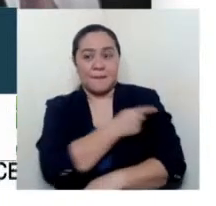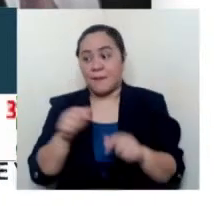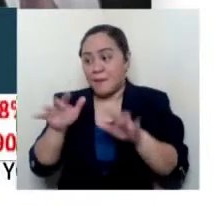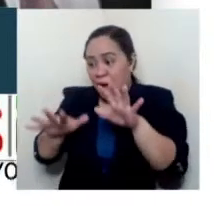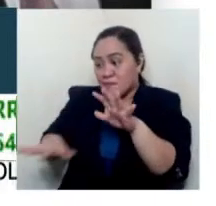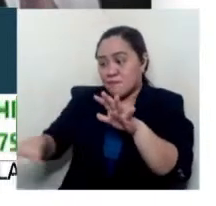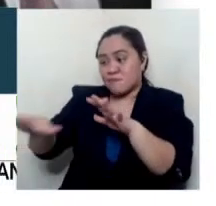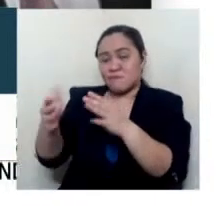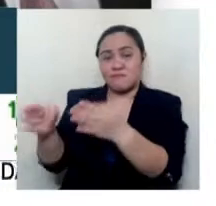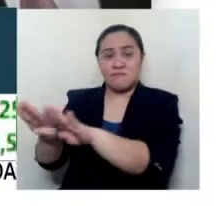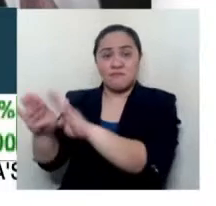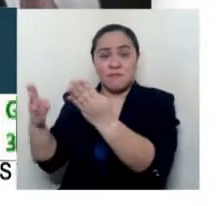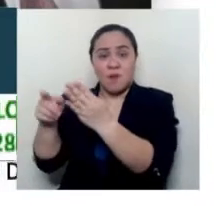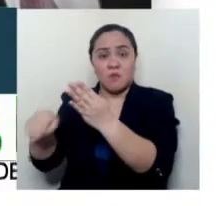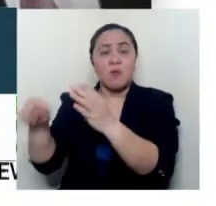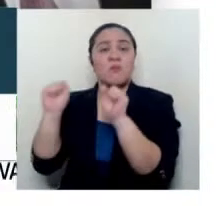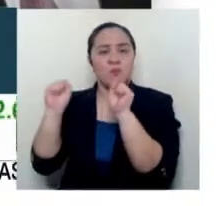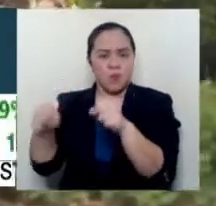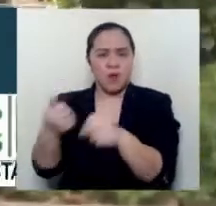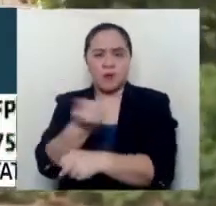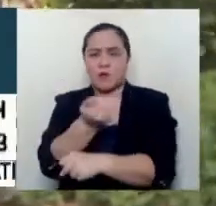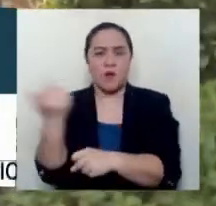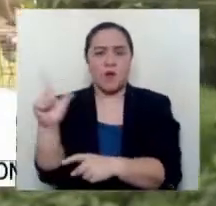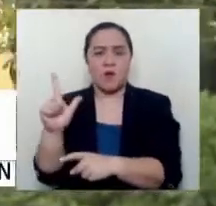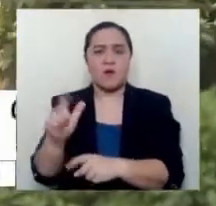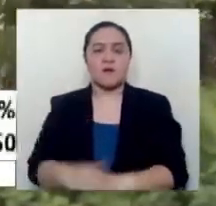or unvaccinated.